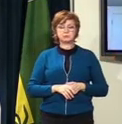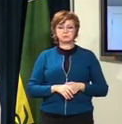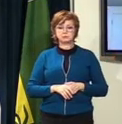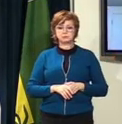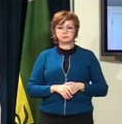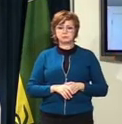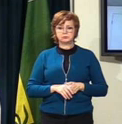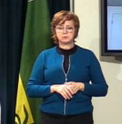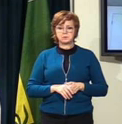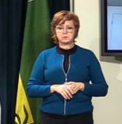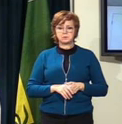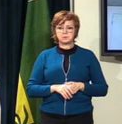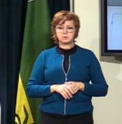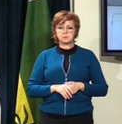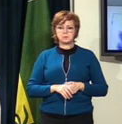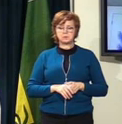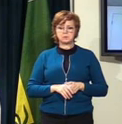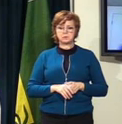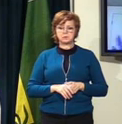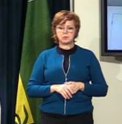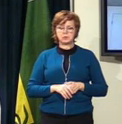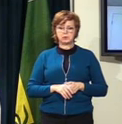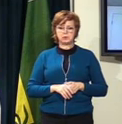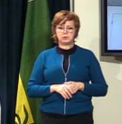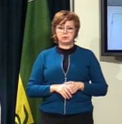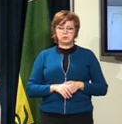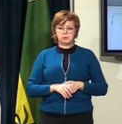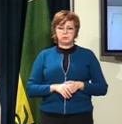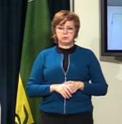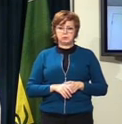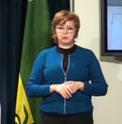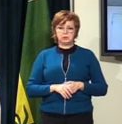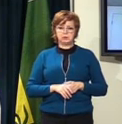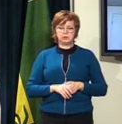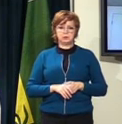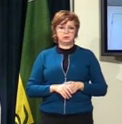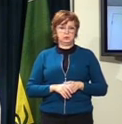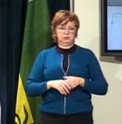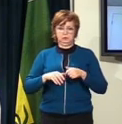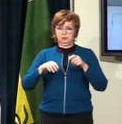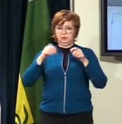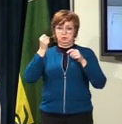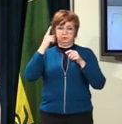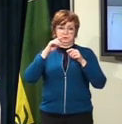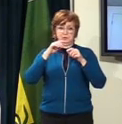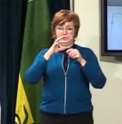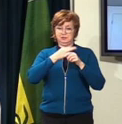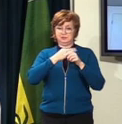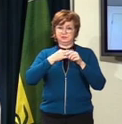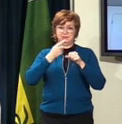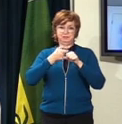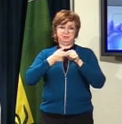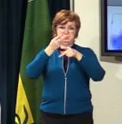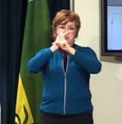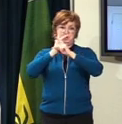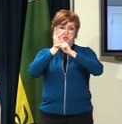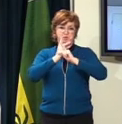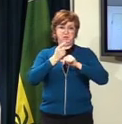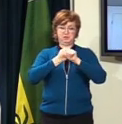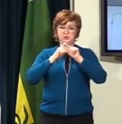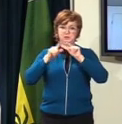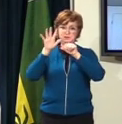hospital, we will be deploying staff from, I think, a multitude of different areas in order to make sure we can actually